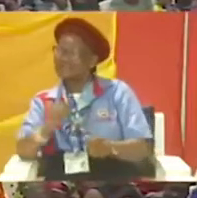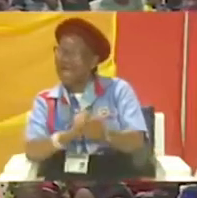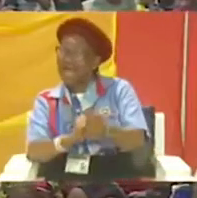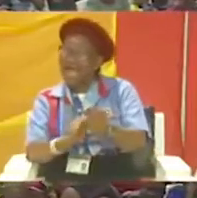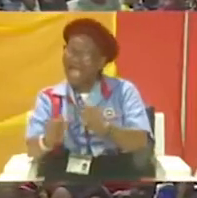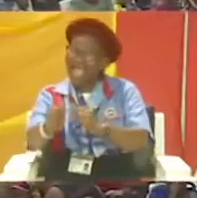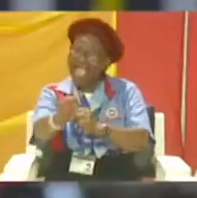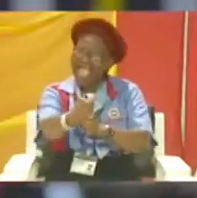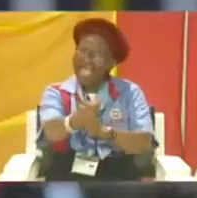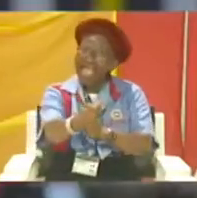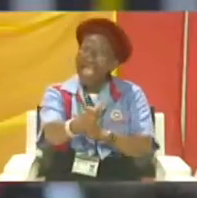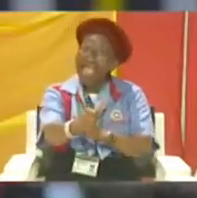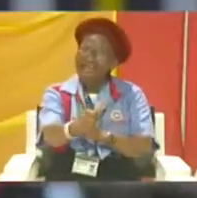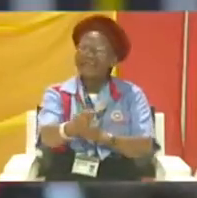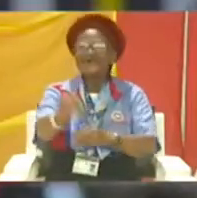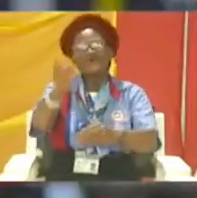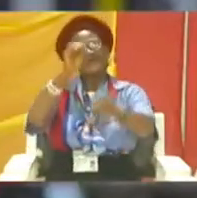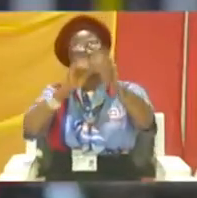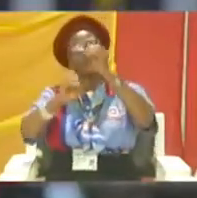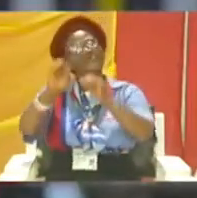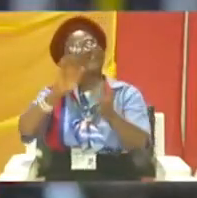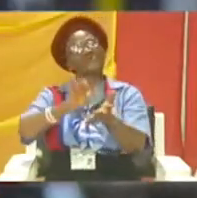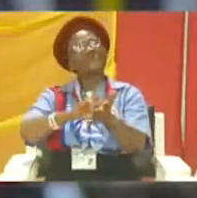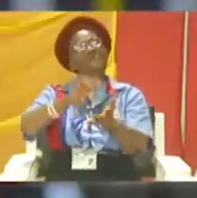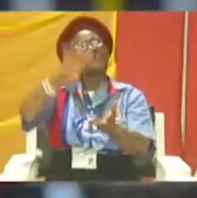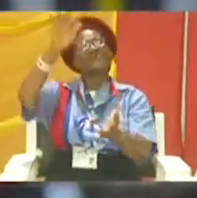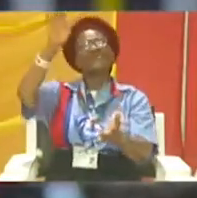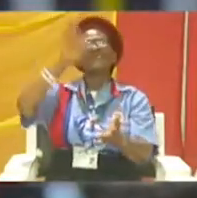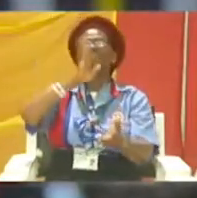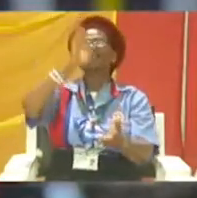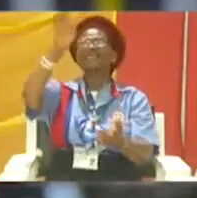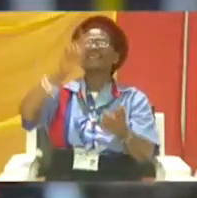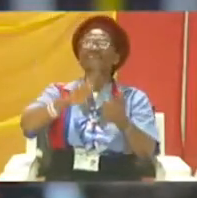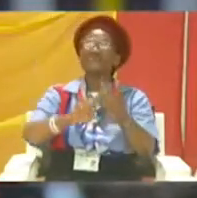Oh, glory be to God.